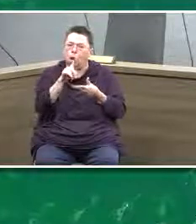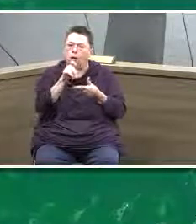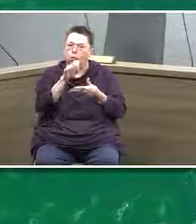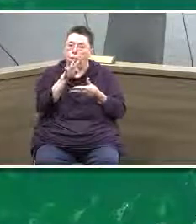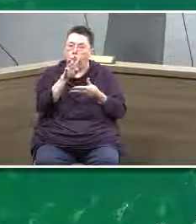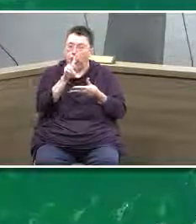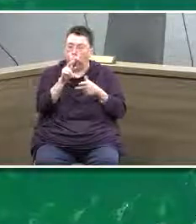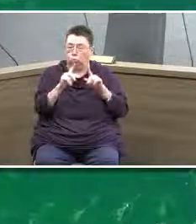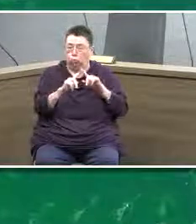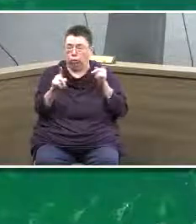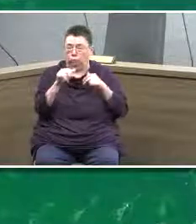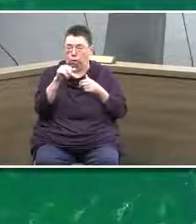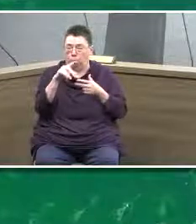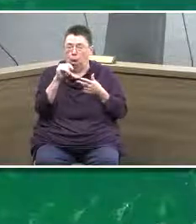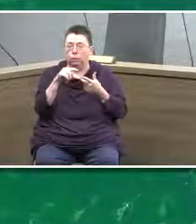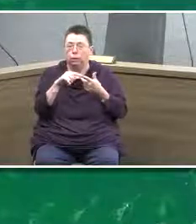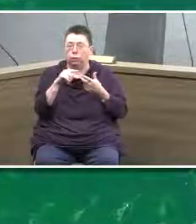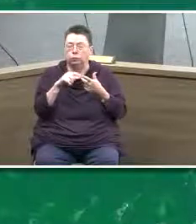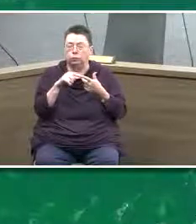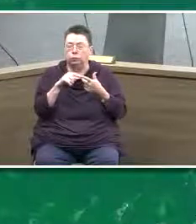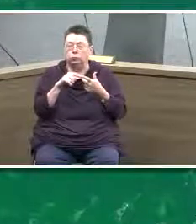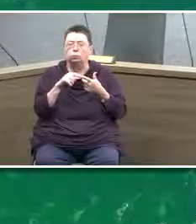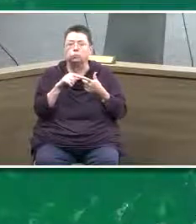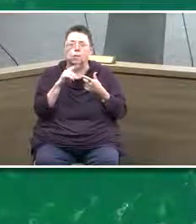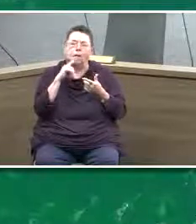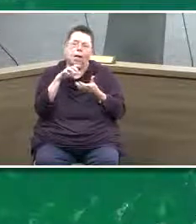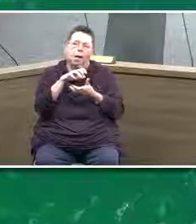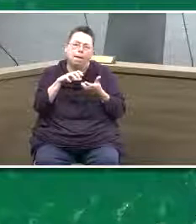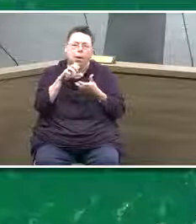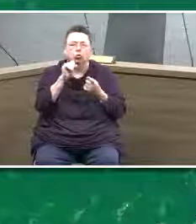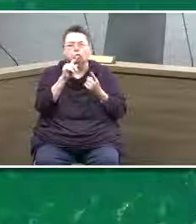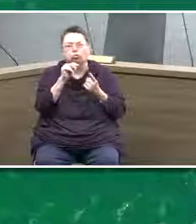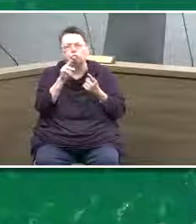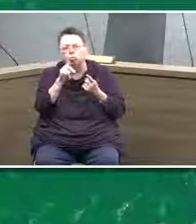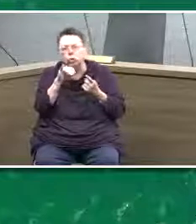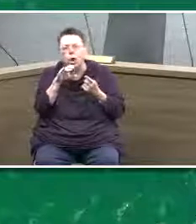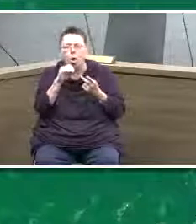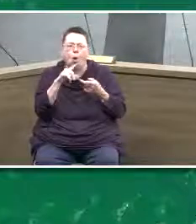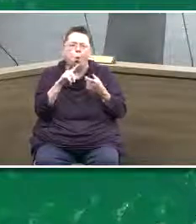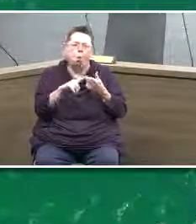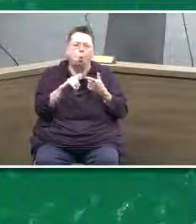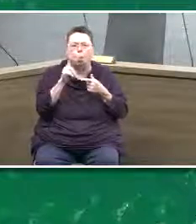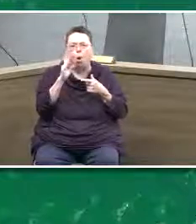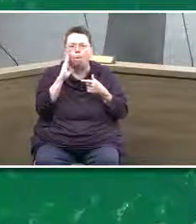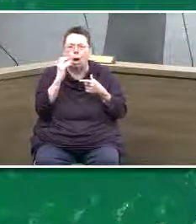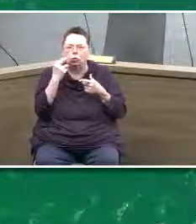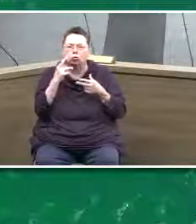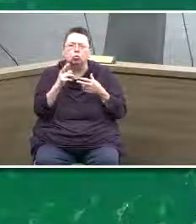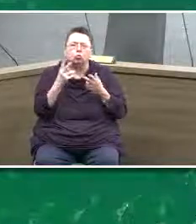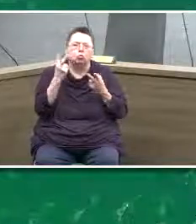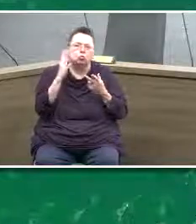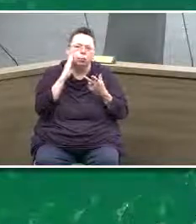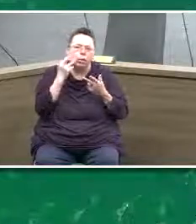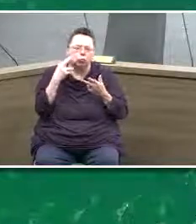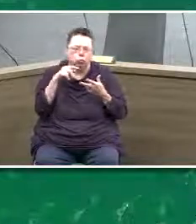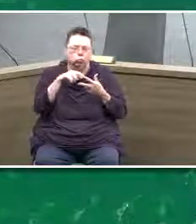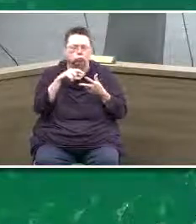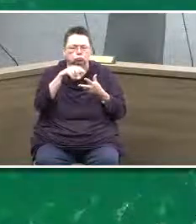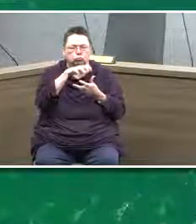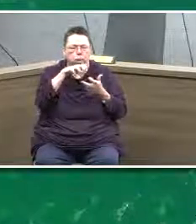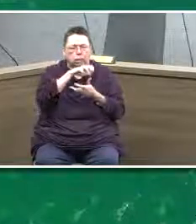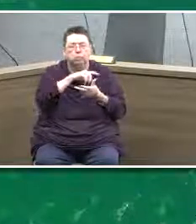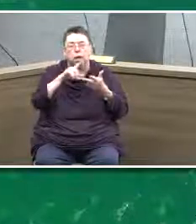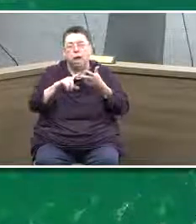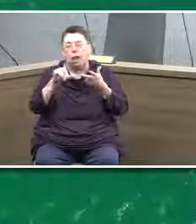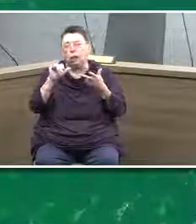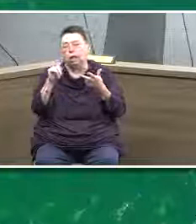142 units and offers a mix of studios, 1- and 2-bedroom units.